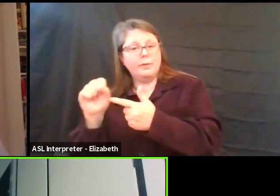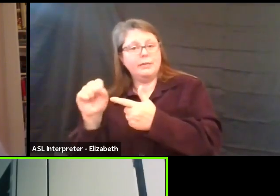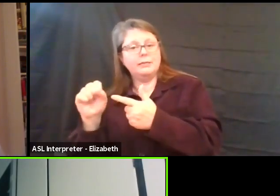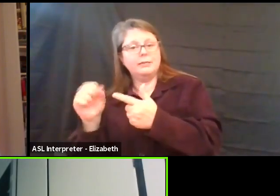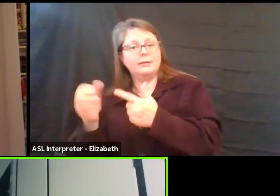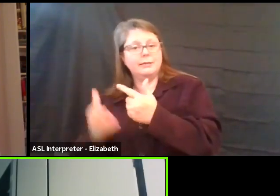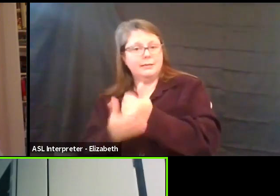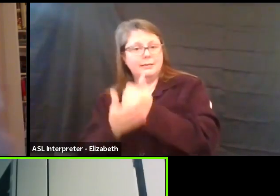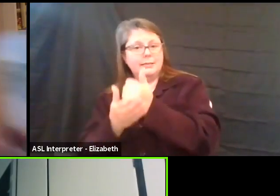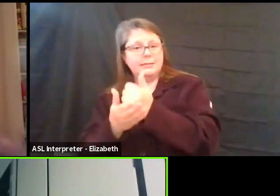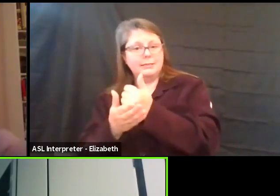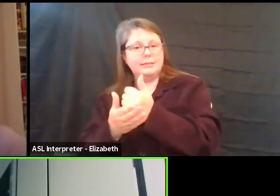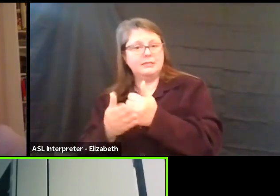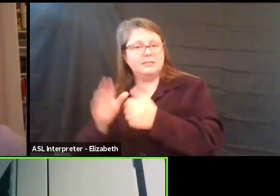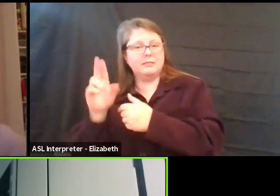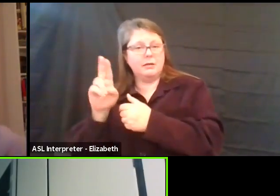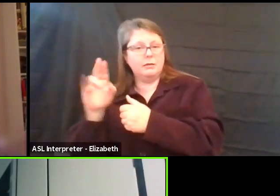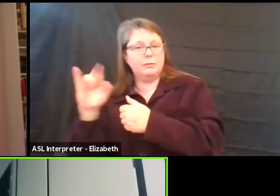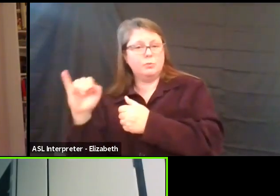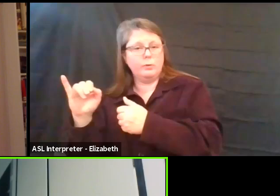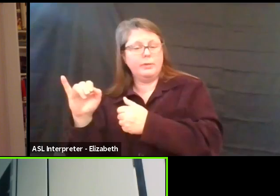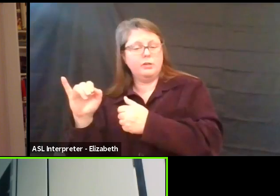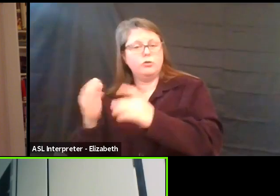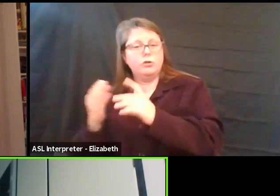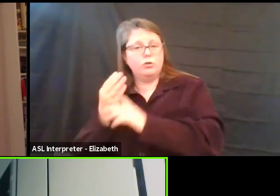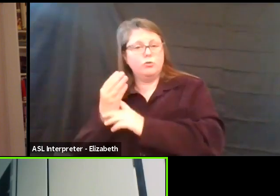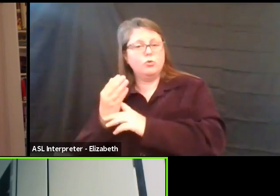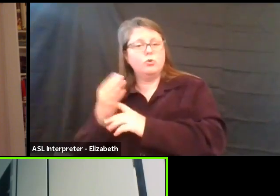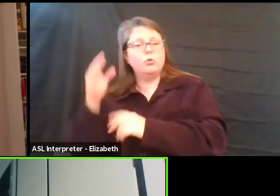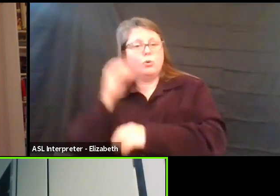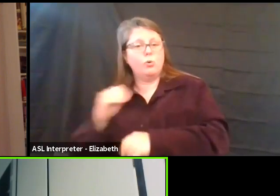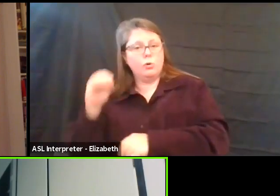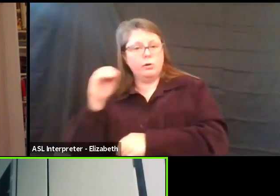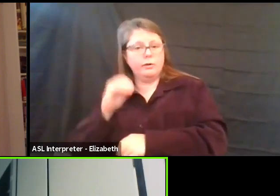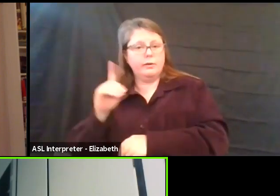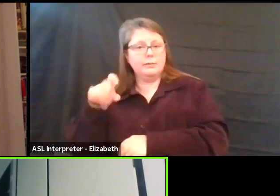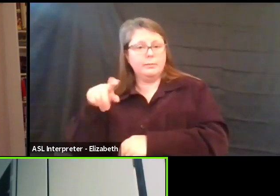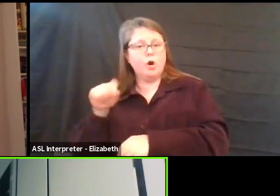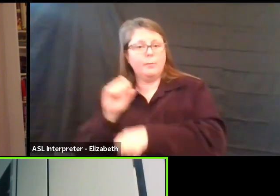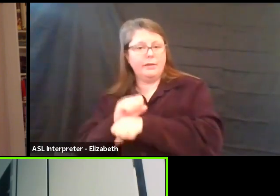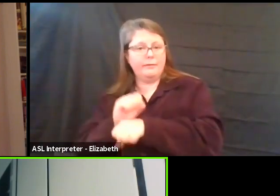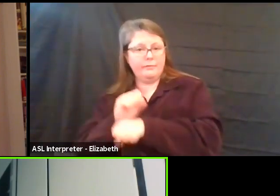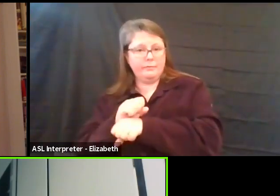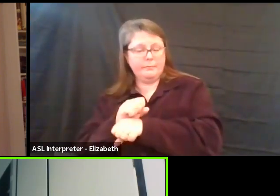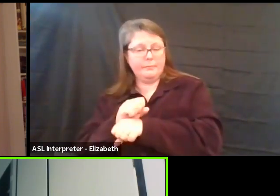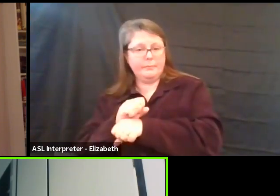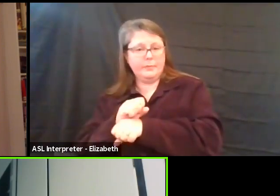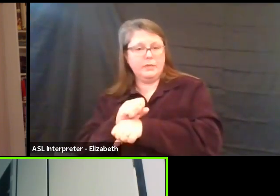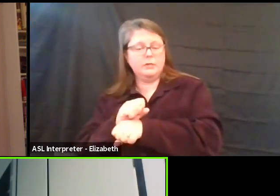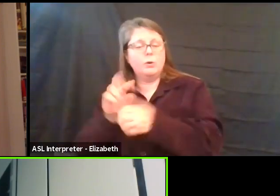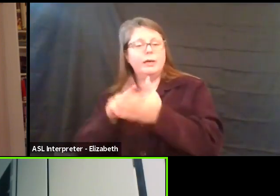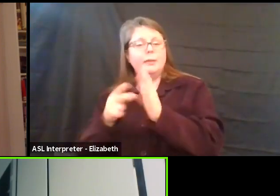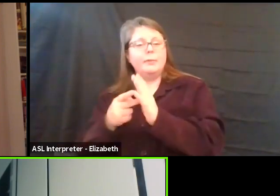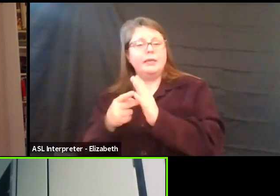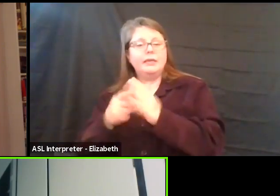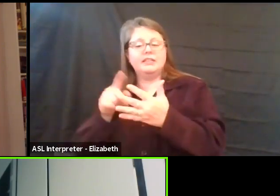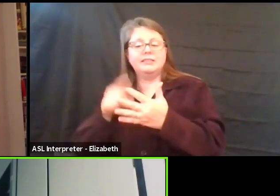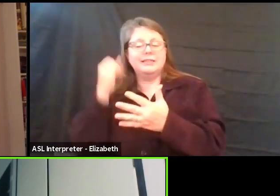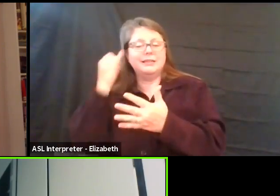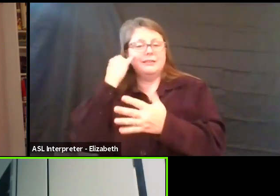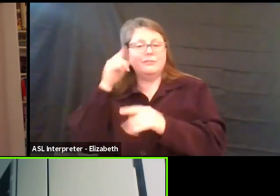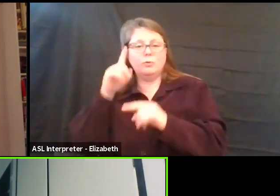Department. And so it's essentially for anybody who wouldn't otherwise be eligible for regular